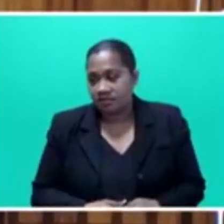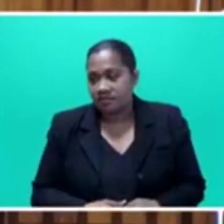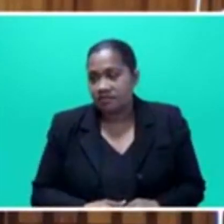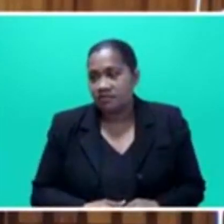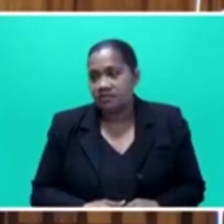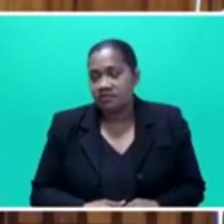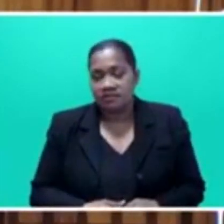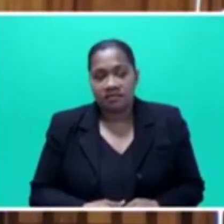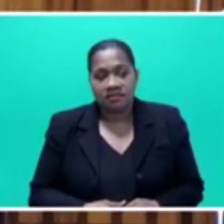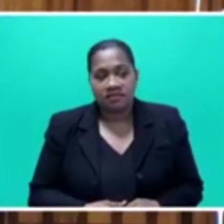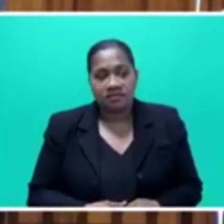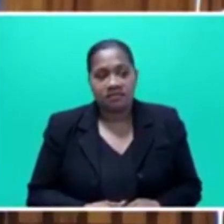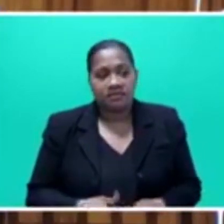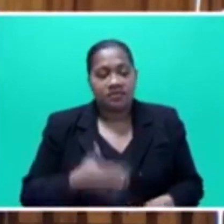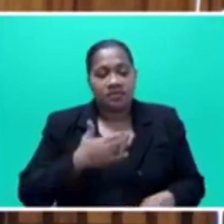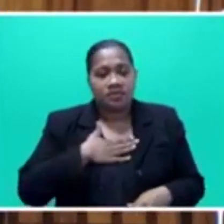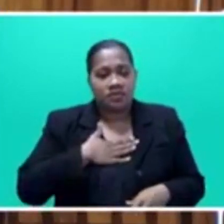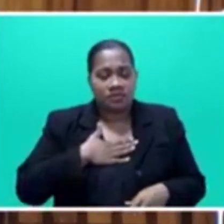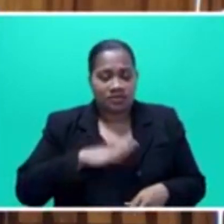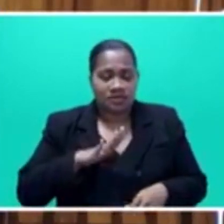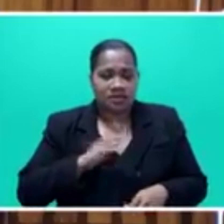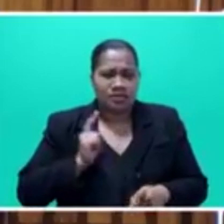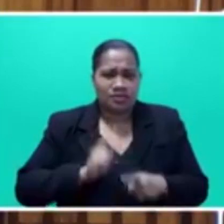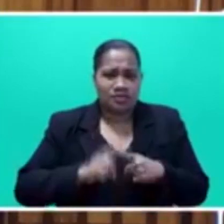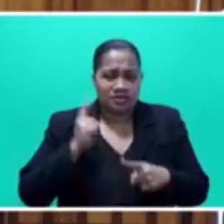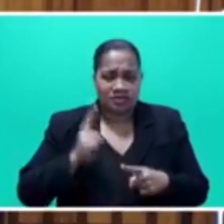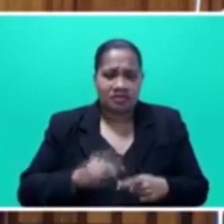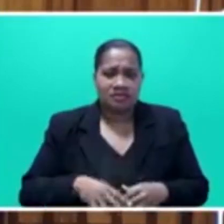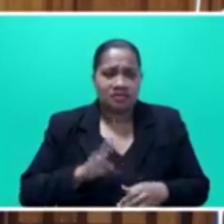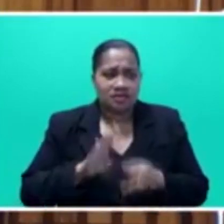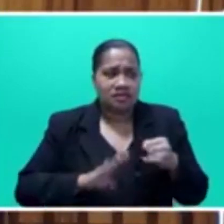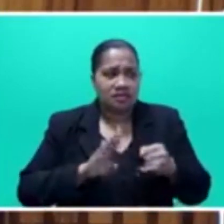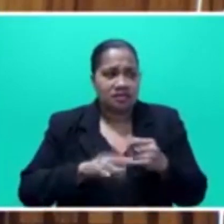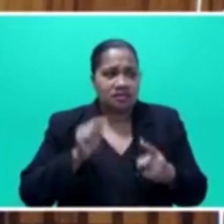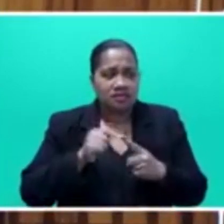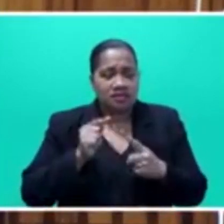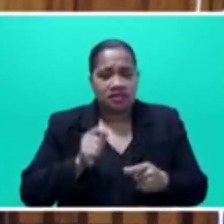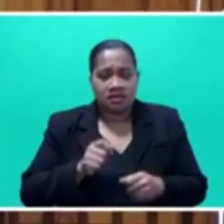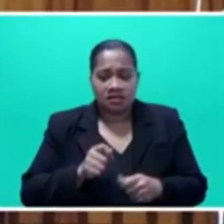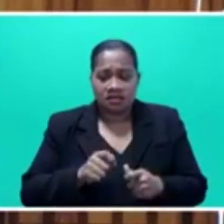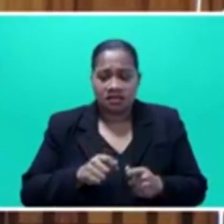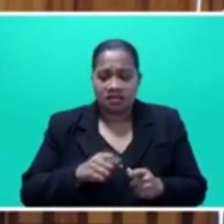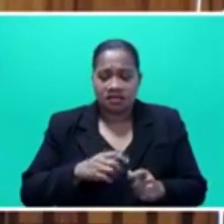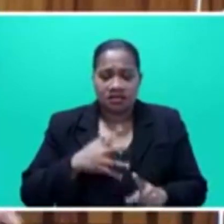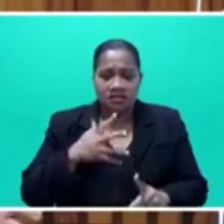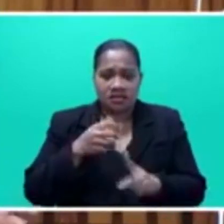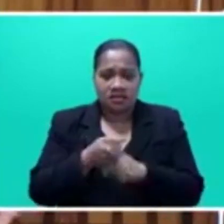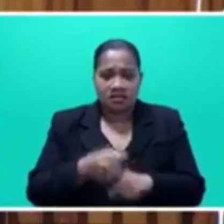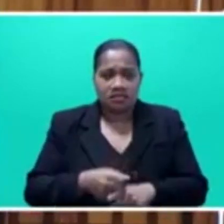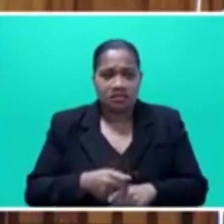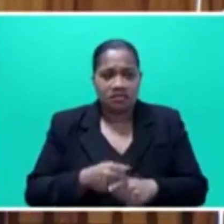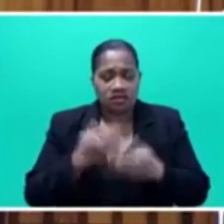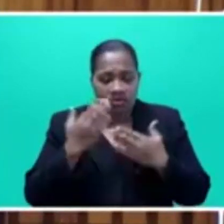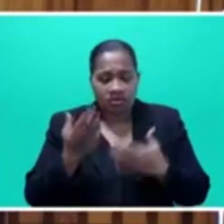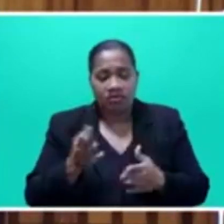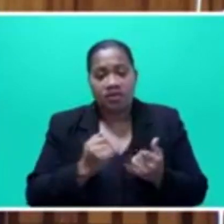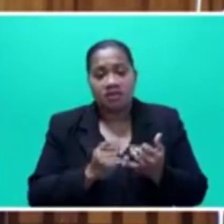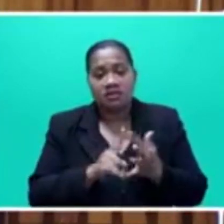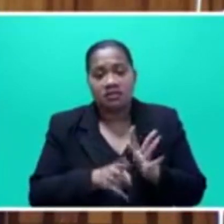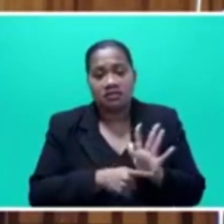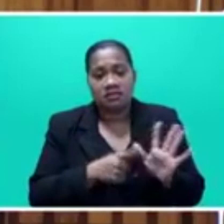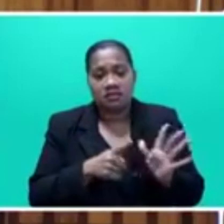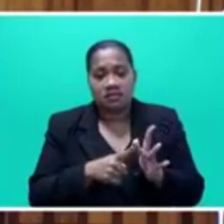wanted to very quickly highlight one last point. The attack on Honorable Selai by the Fiji Times, Mr. Speaker, sir, when